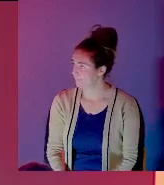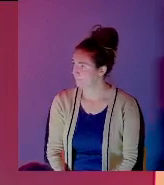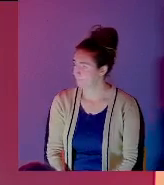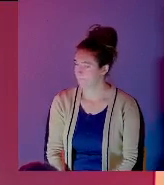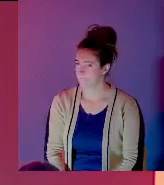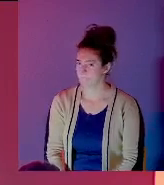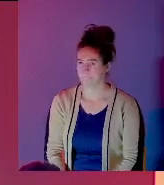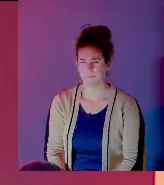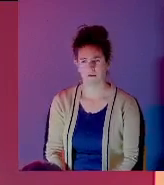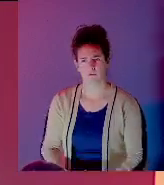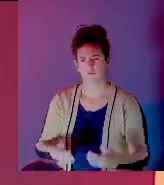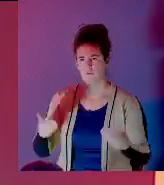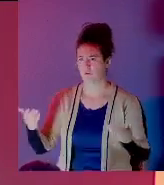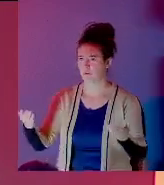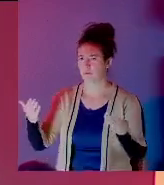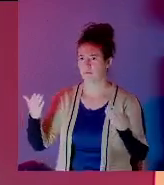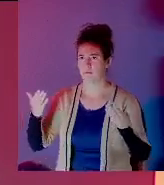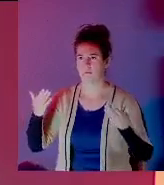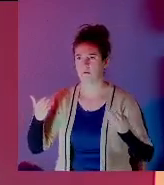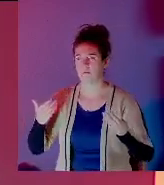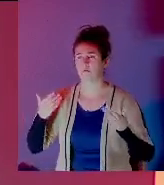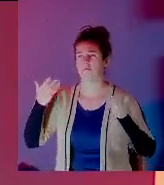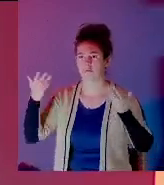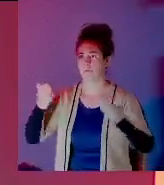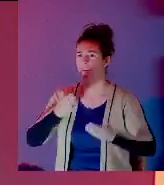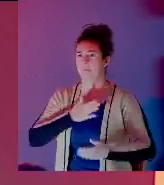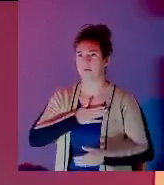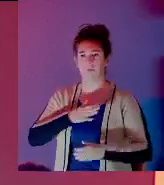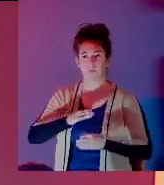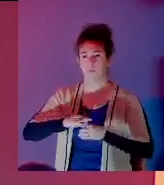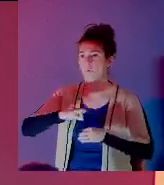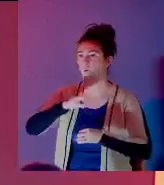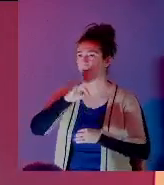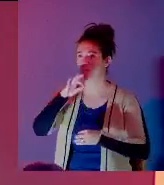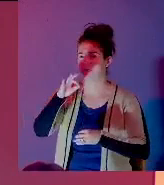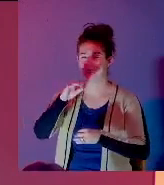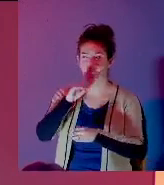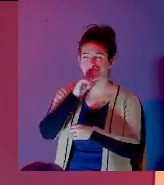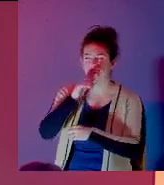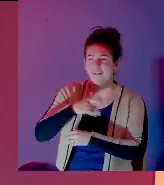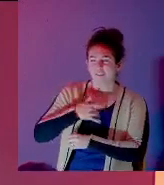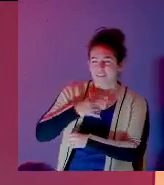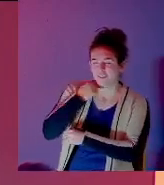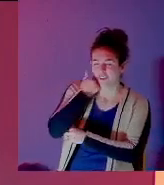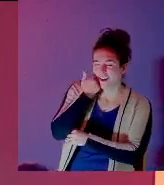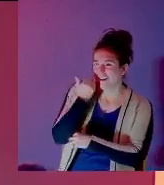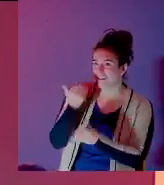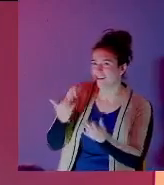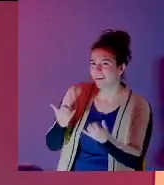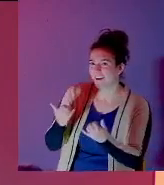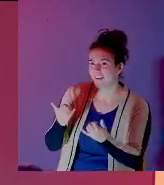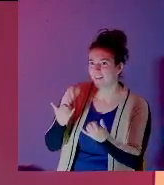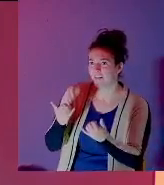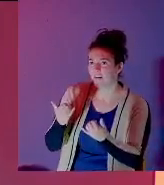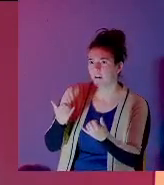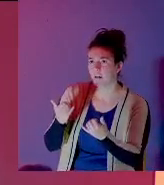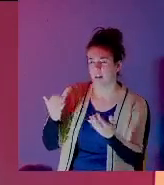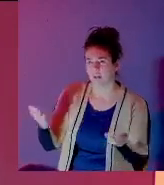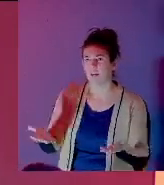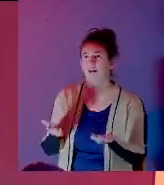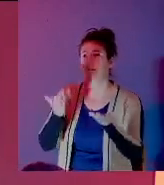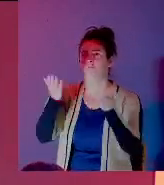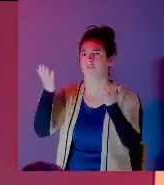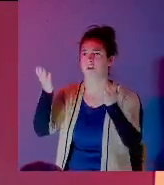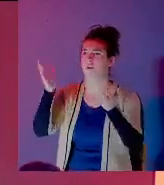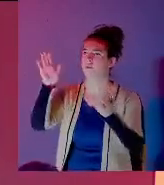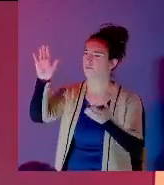So come on, my soul, oh, don't you get shy on me. Lift up your song, 'cause you've got